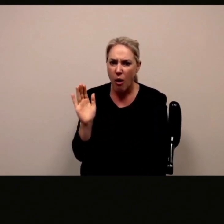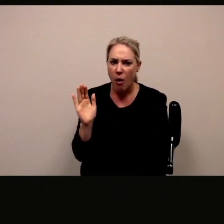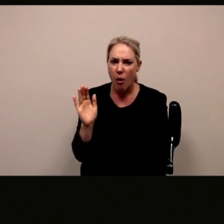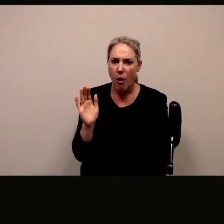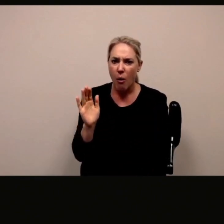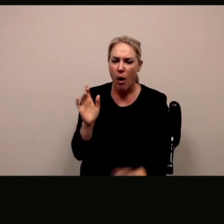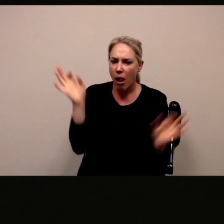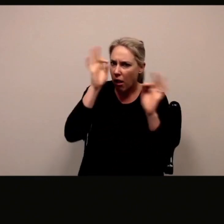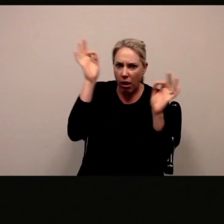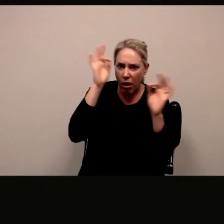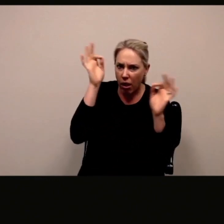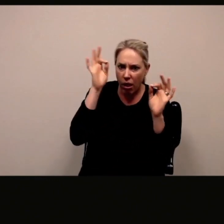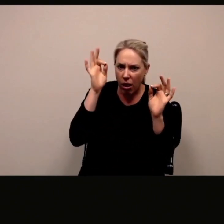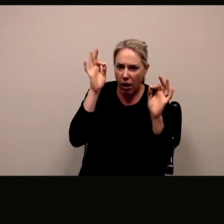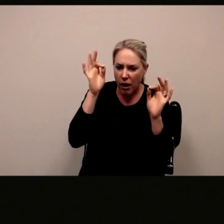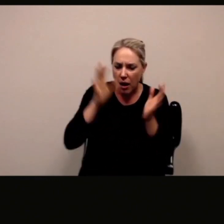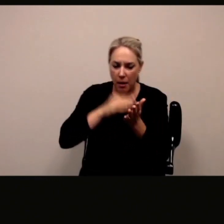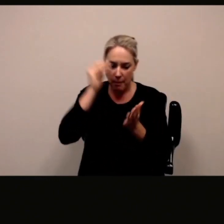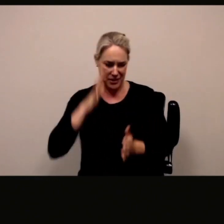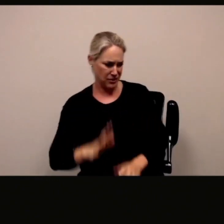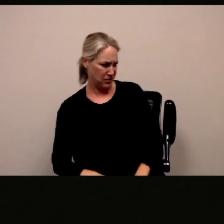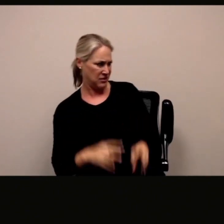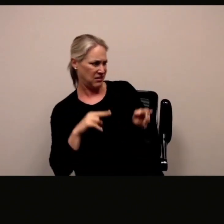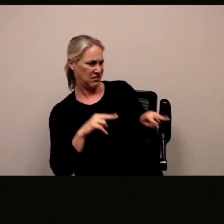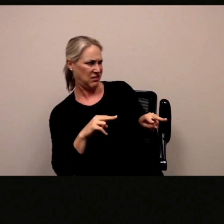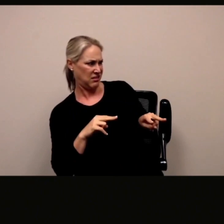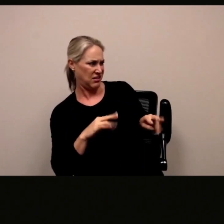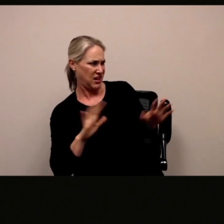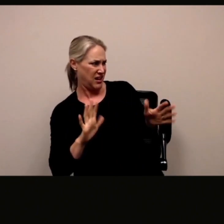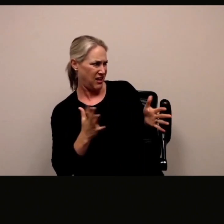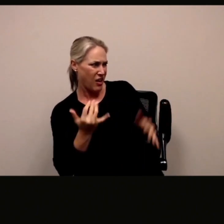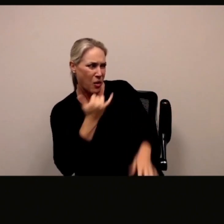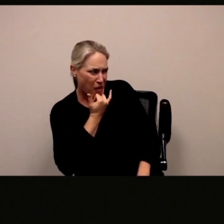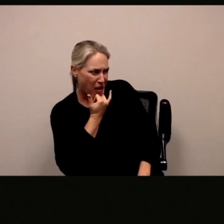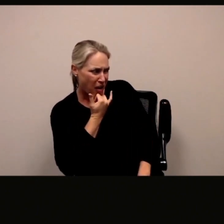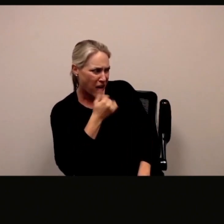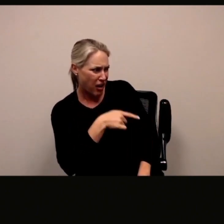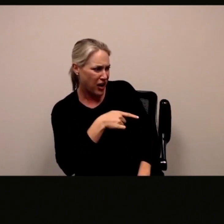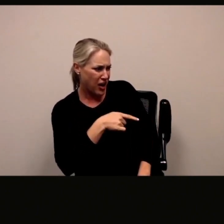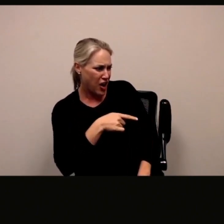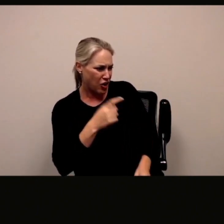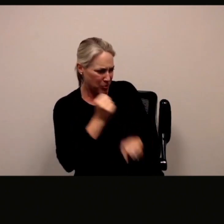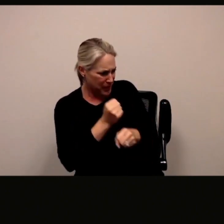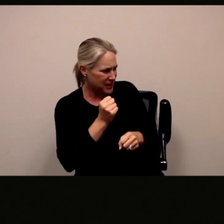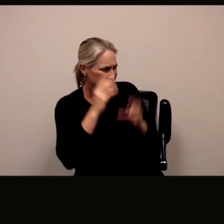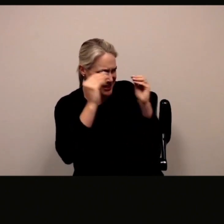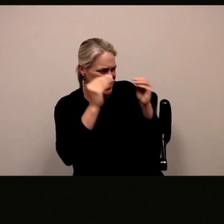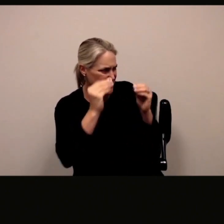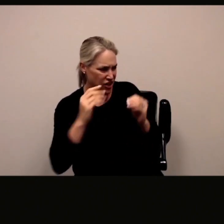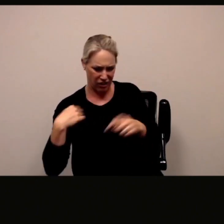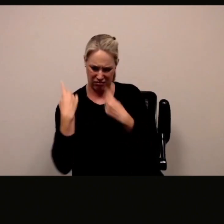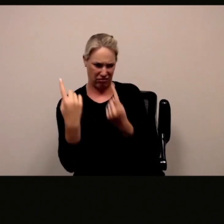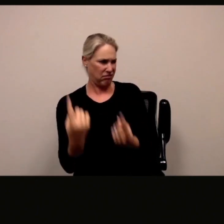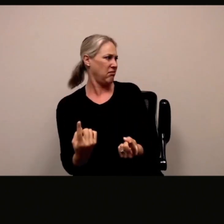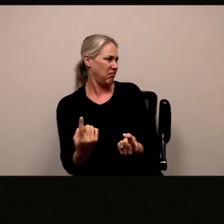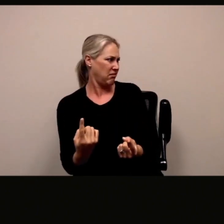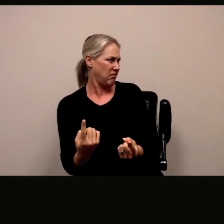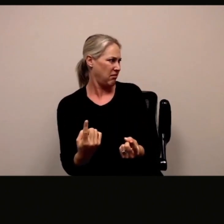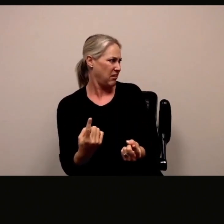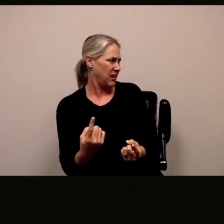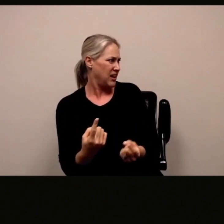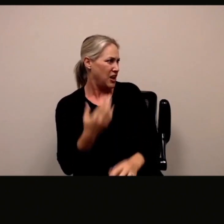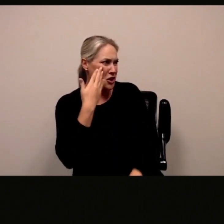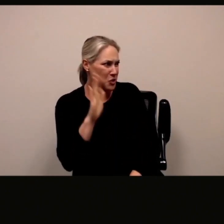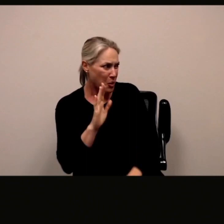And they will look at me like, Miss Neely, really? And how long have you been teaching? And you don't remember how to? No, I don't know how to debug. Can you explain to me what you're